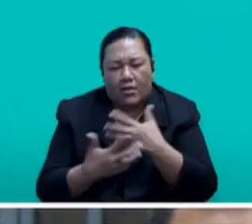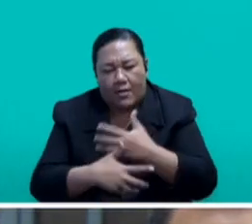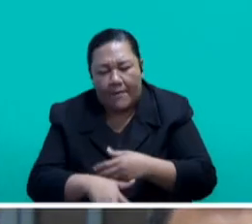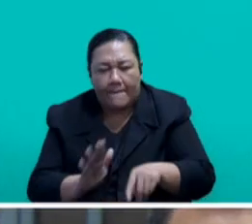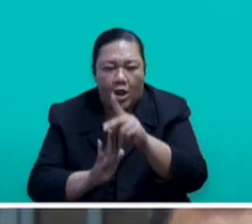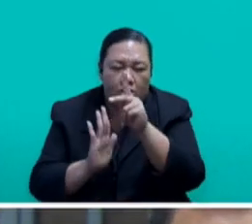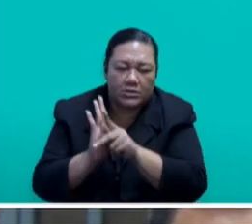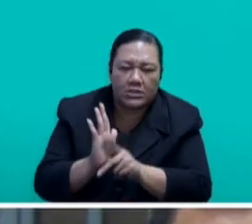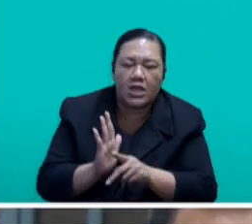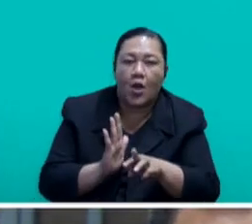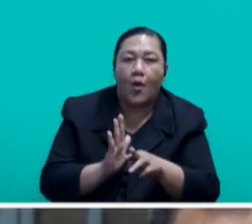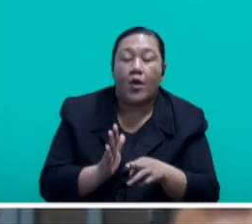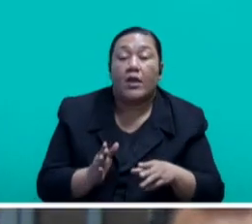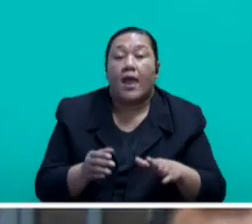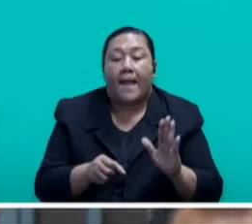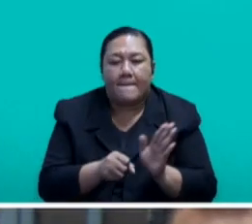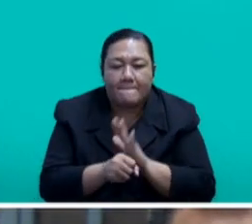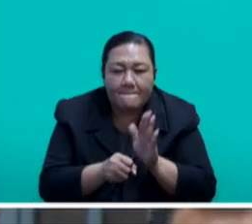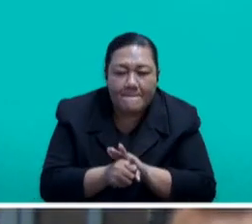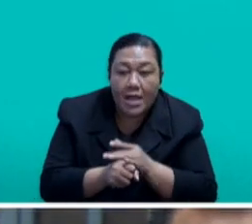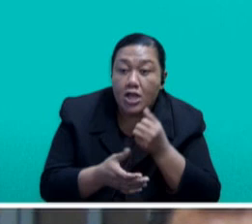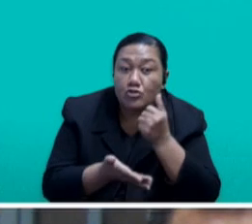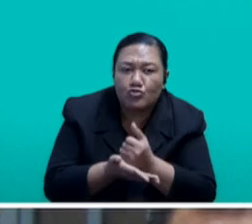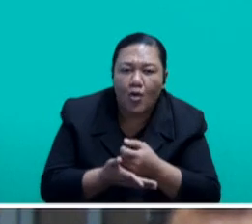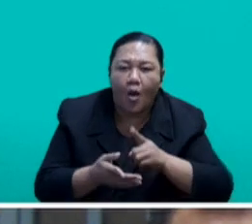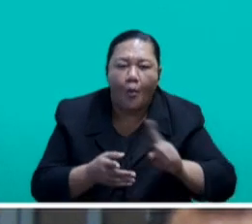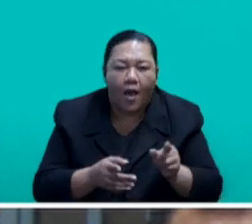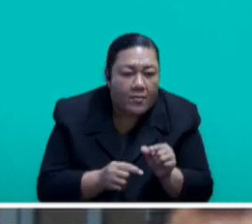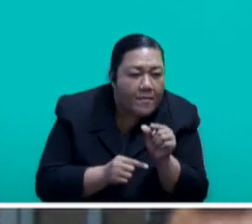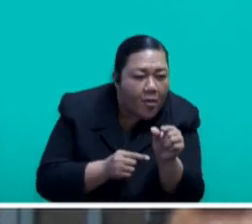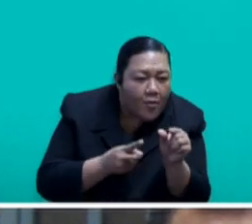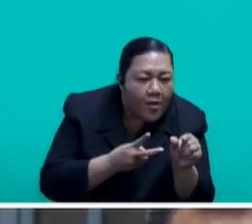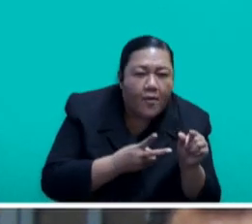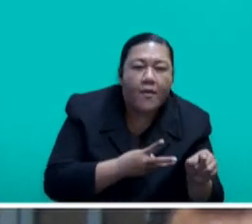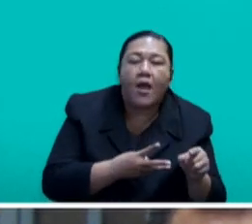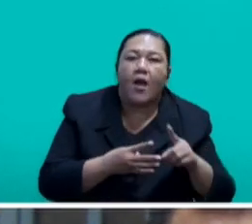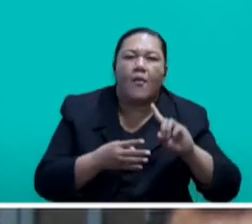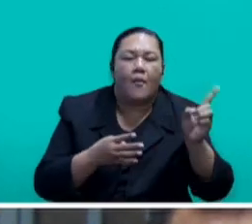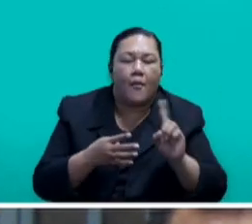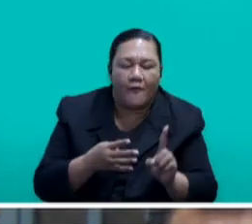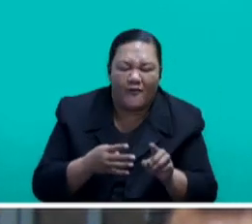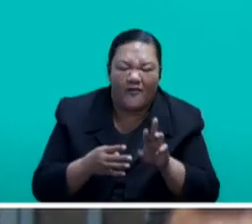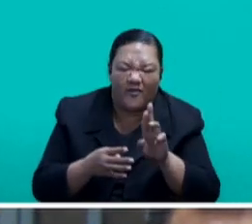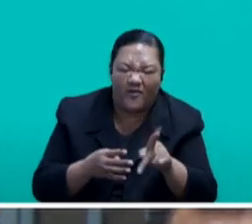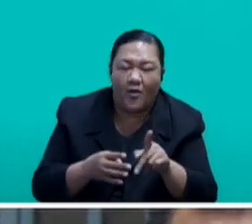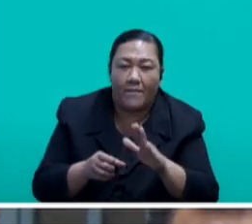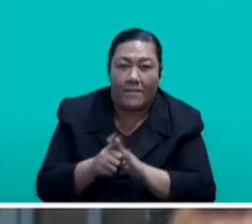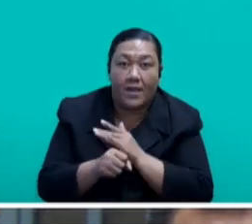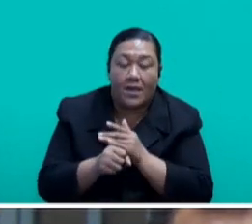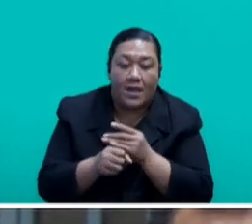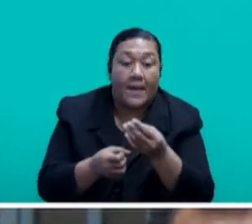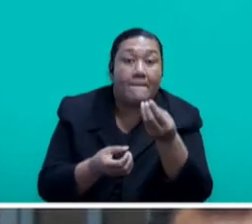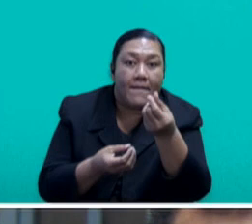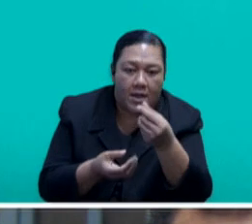measures that would bring about the change that the Fijian people had been longing for in the last 16